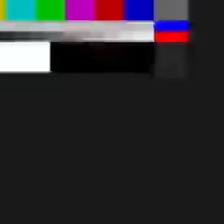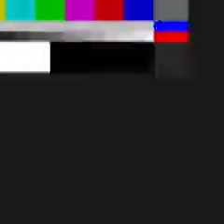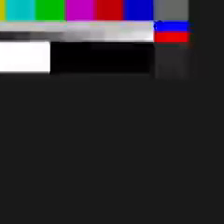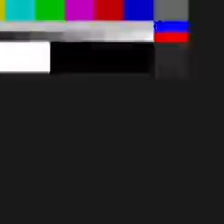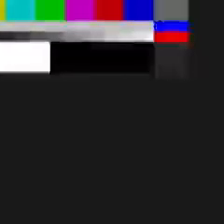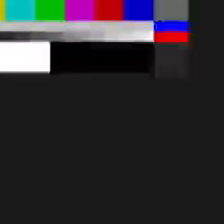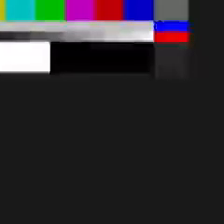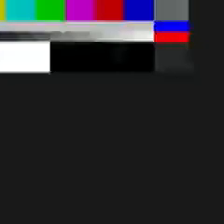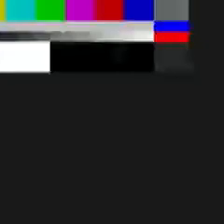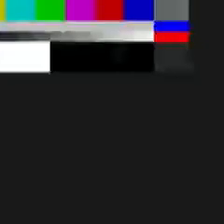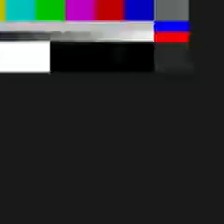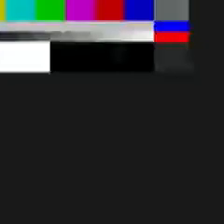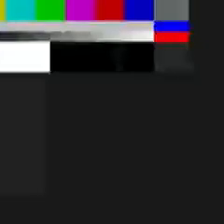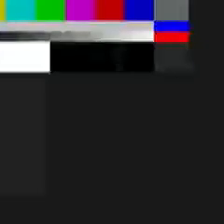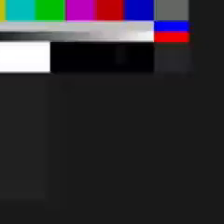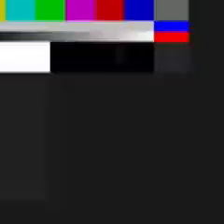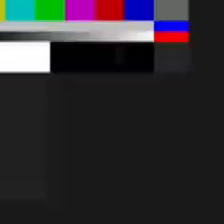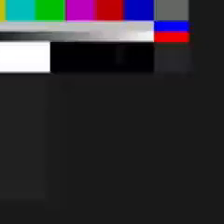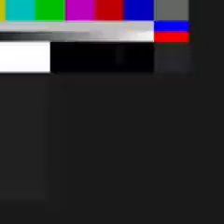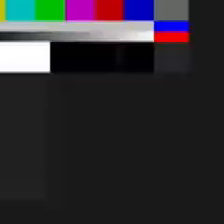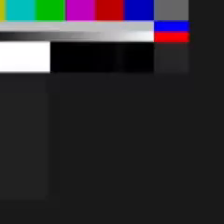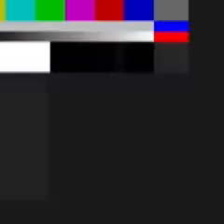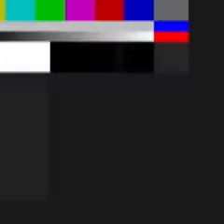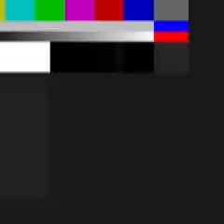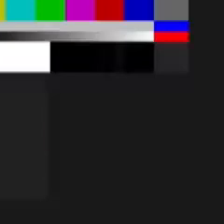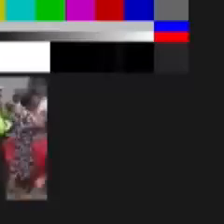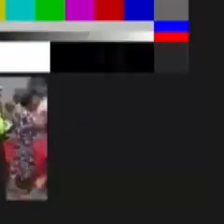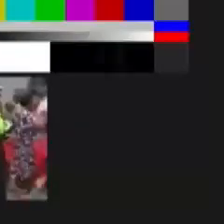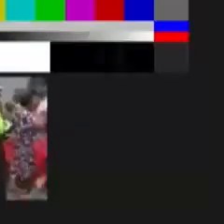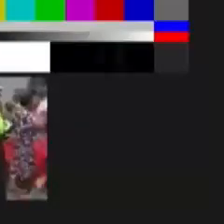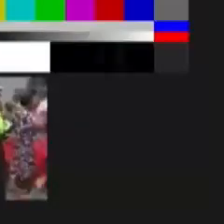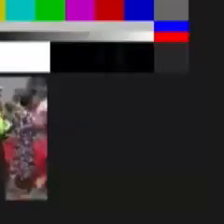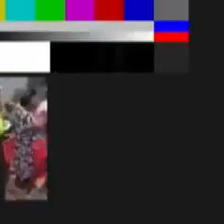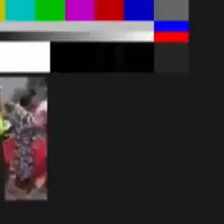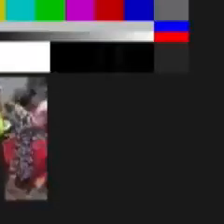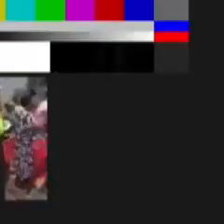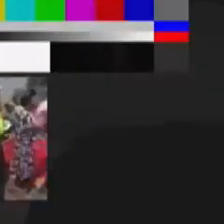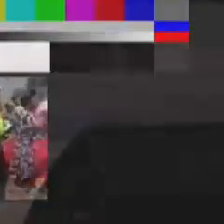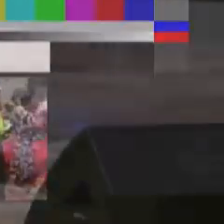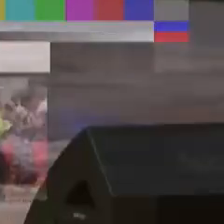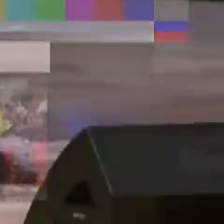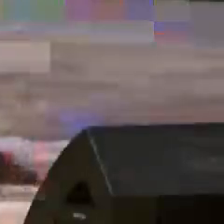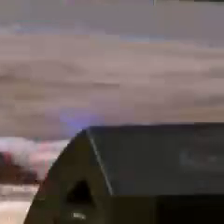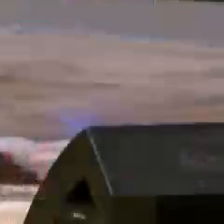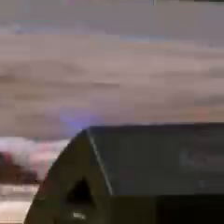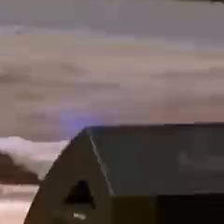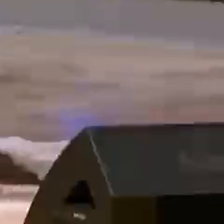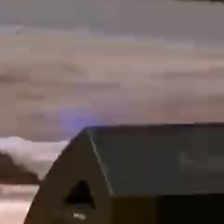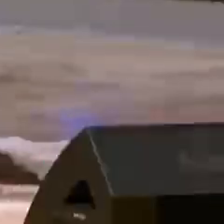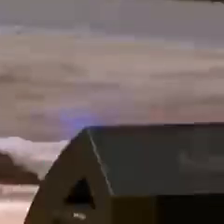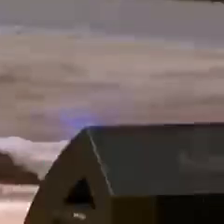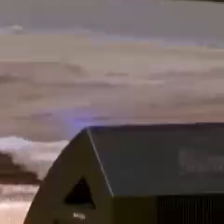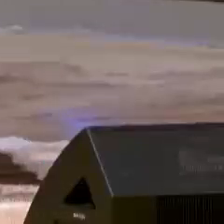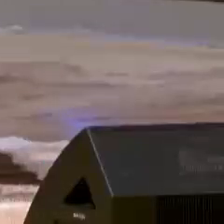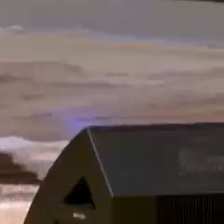allow anything to sidetrack you. We're going to have a great moment before the Lord.